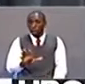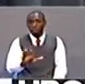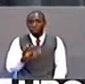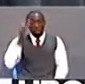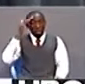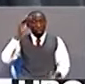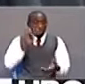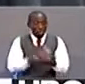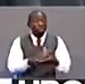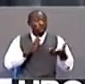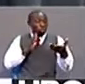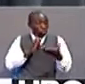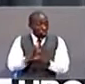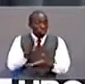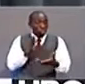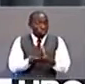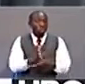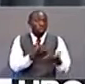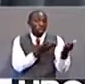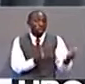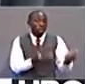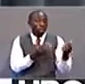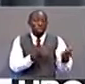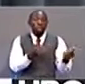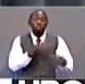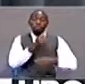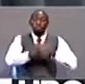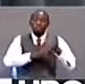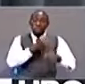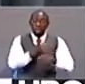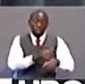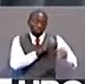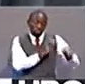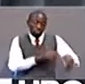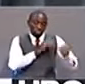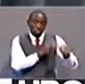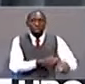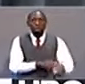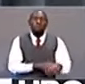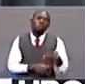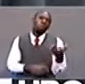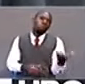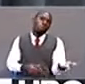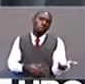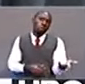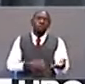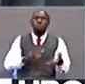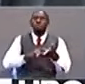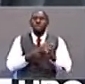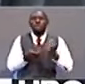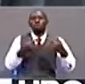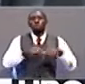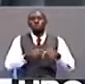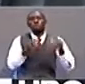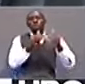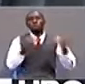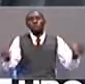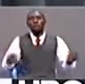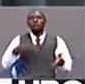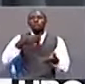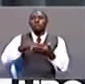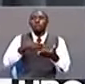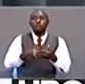real have expected to manage expectation, then we should equally finance